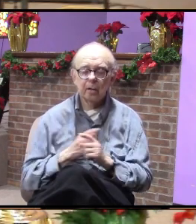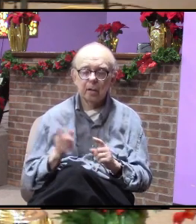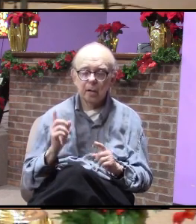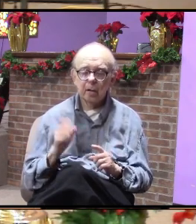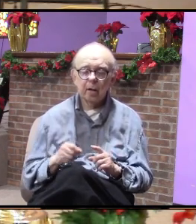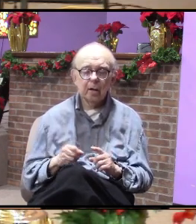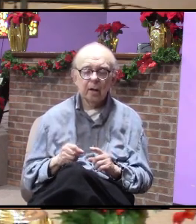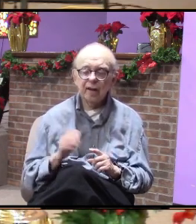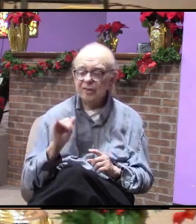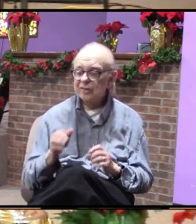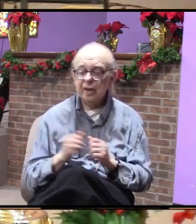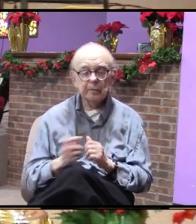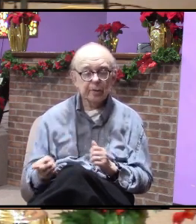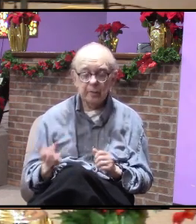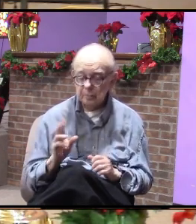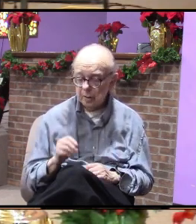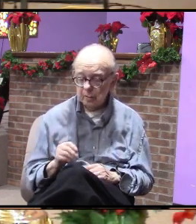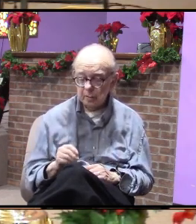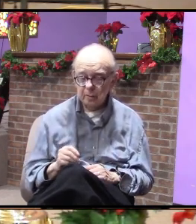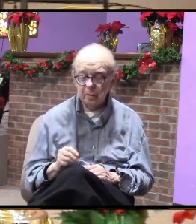have to hang around with them.